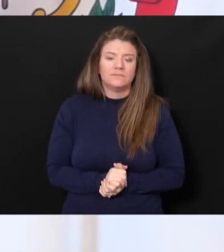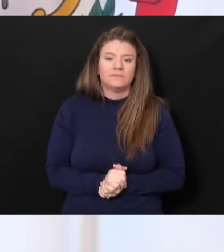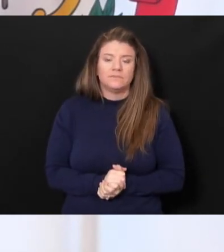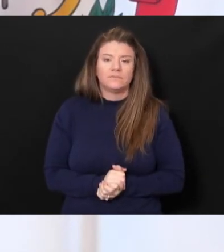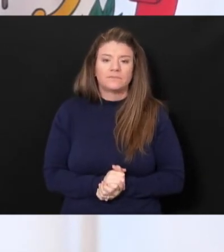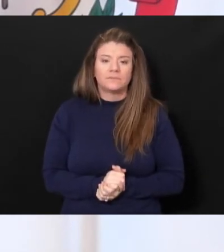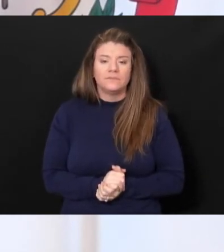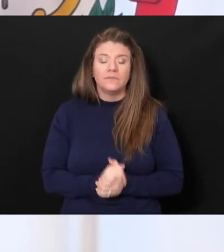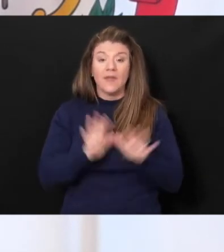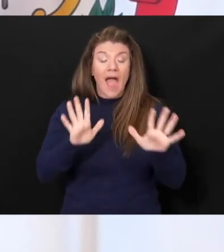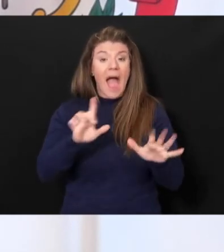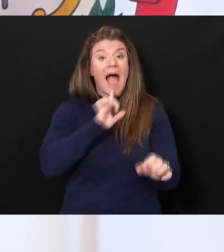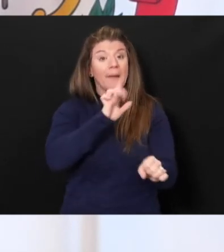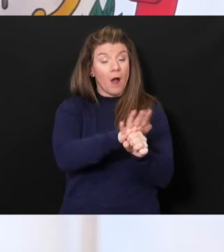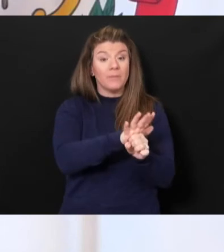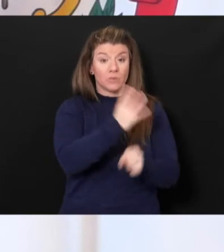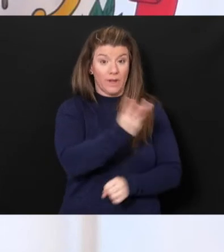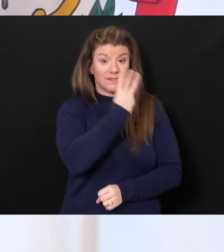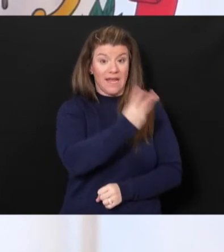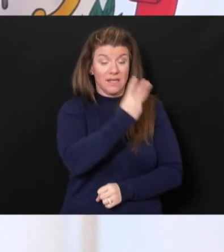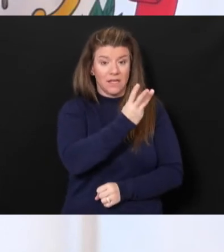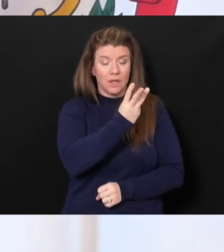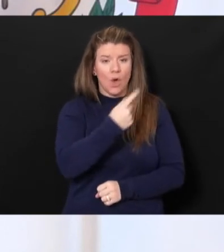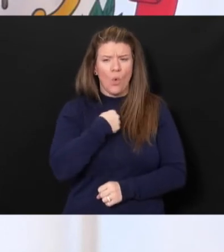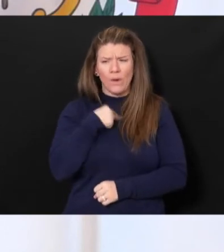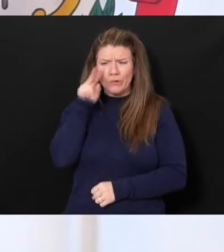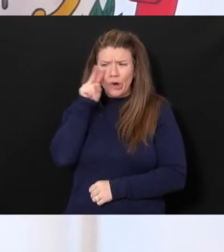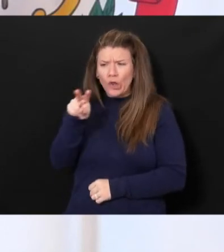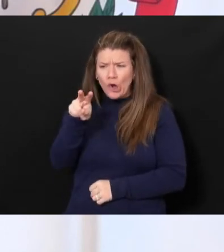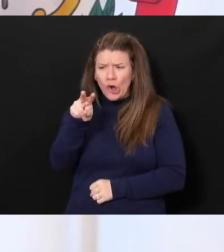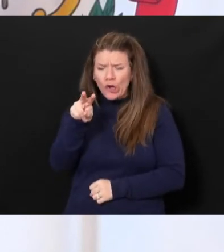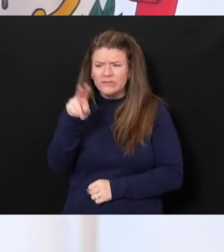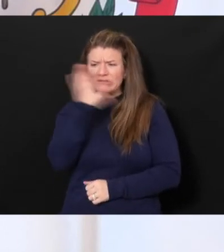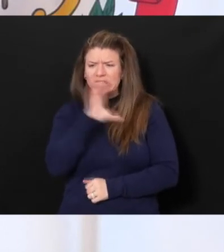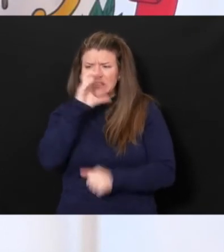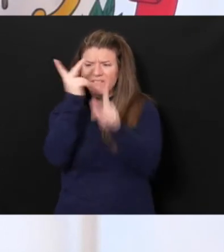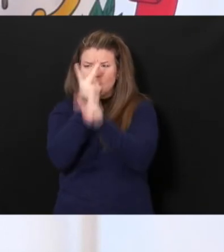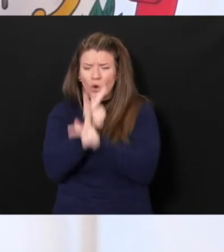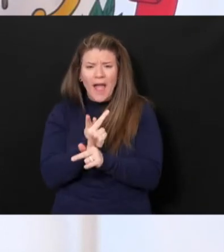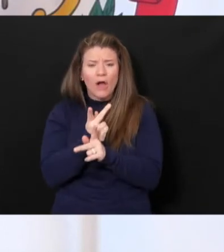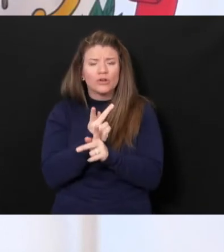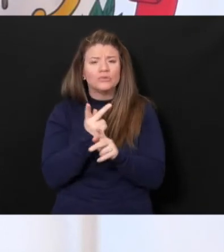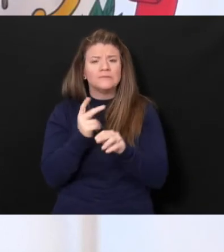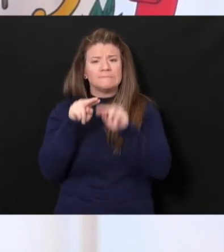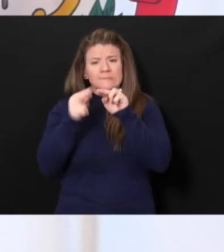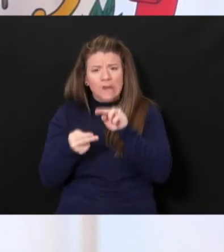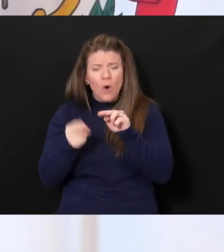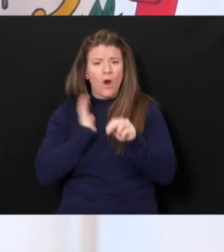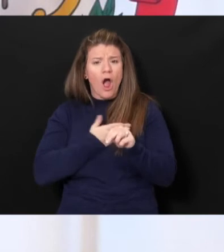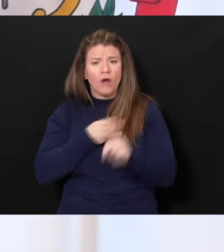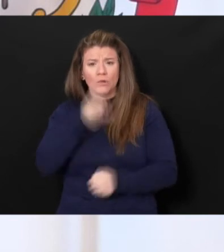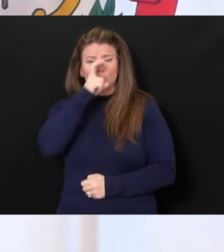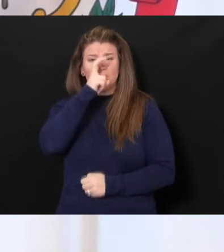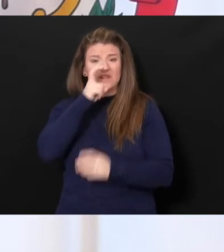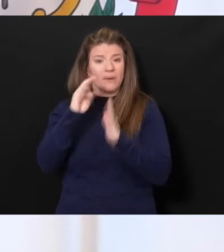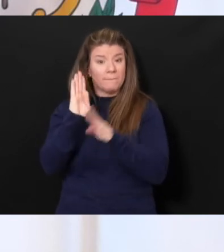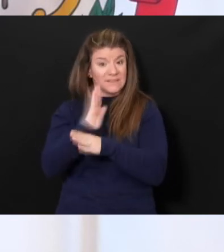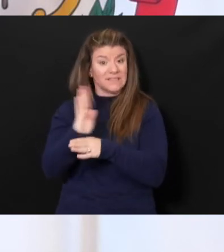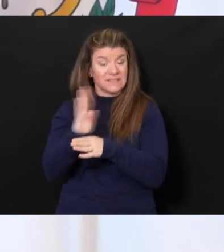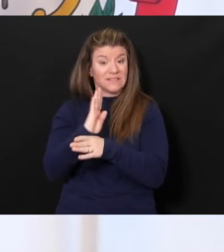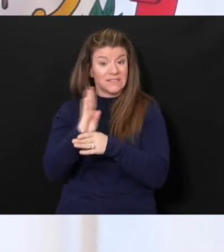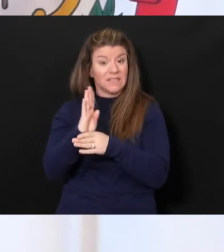I promised you on Wednesday that we were looking at lowering restrictions and everything on our businesses and